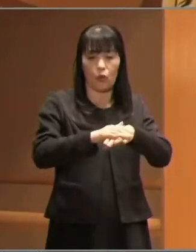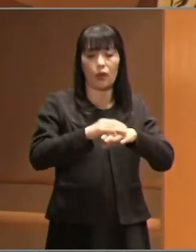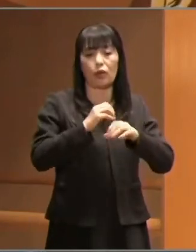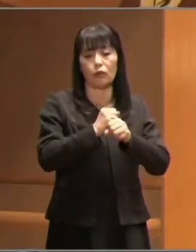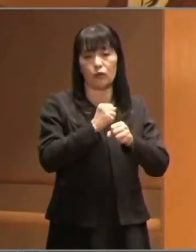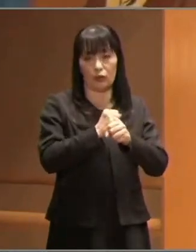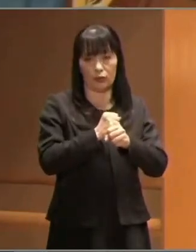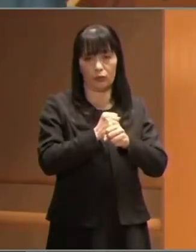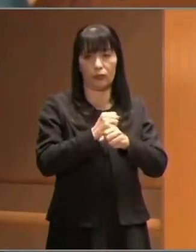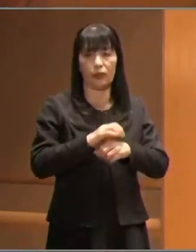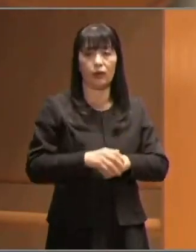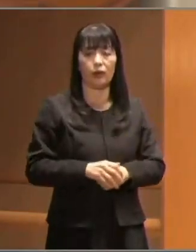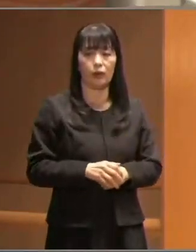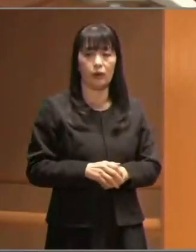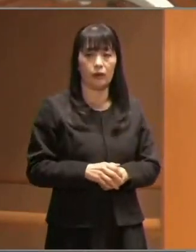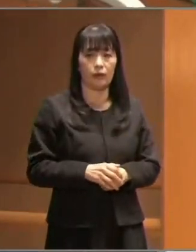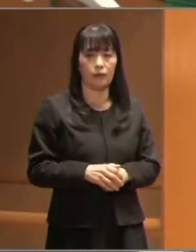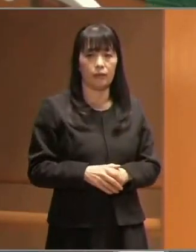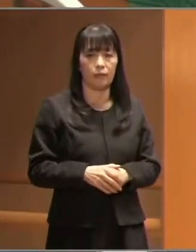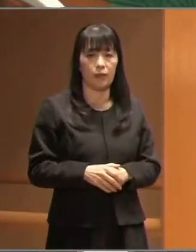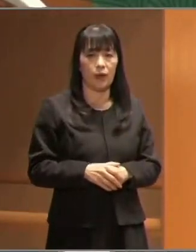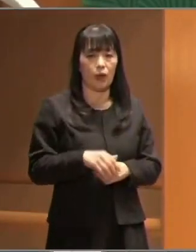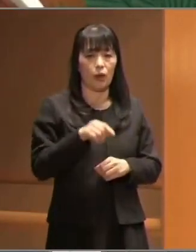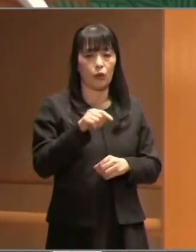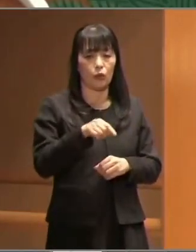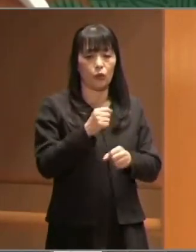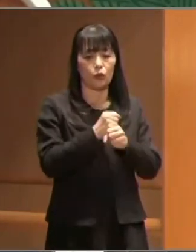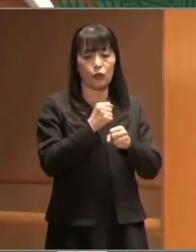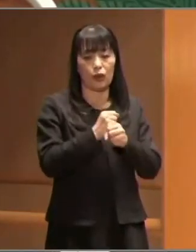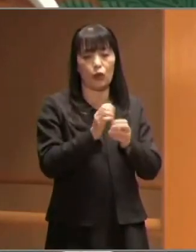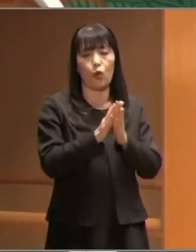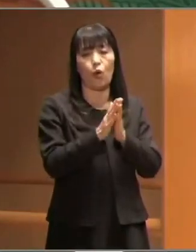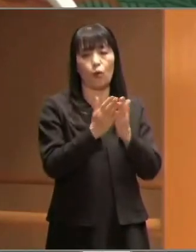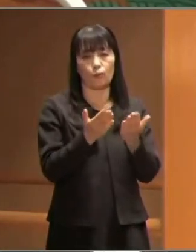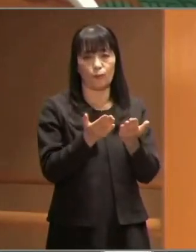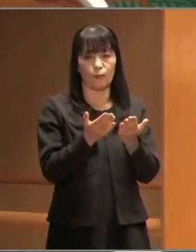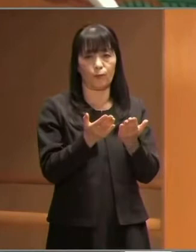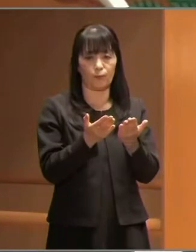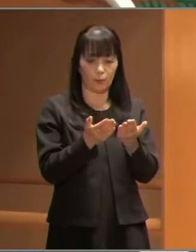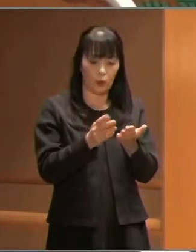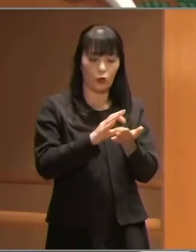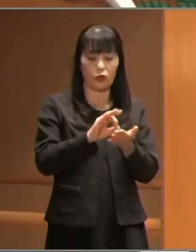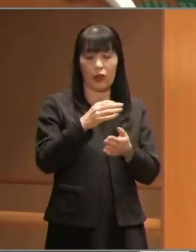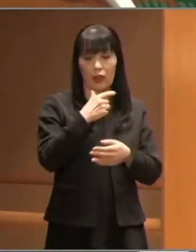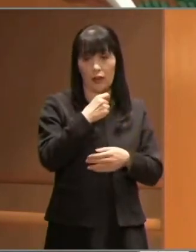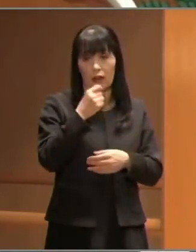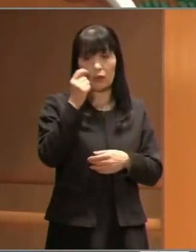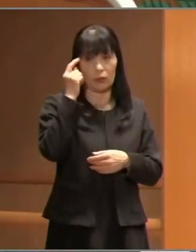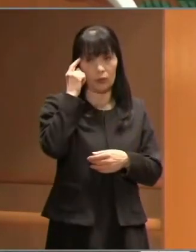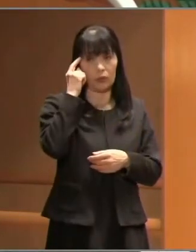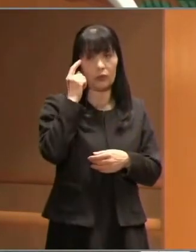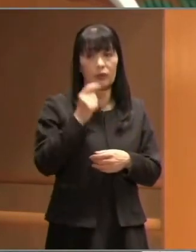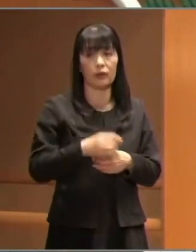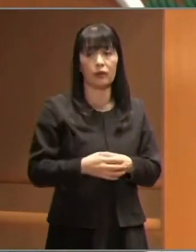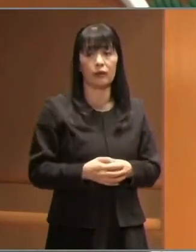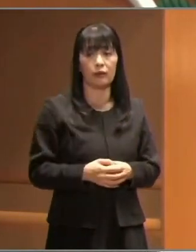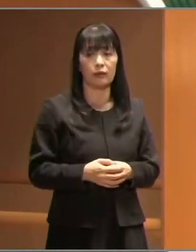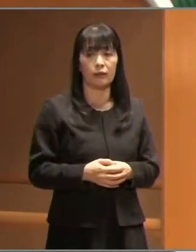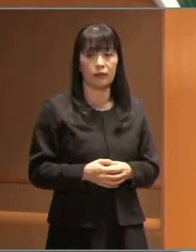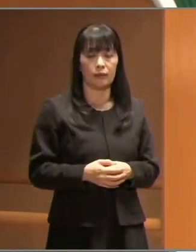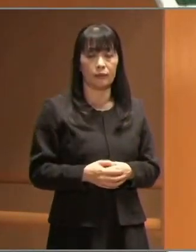them. And today I like to show you these extreme examples using these books.